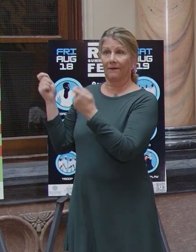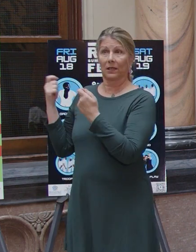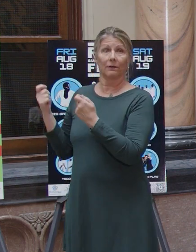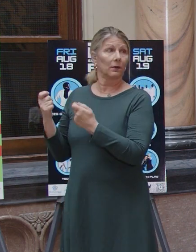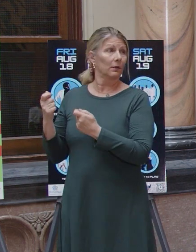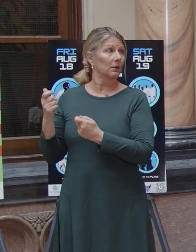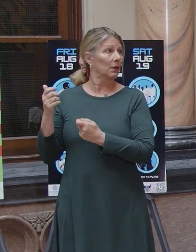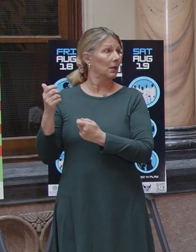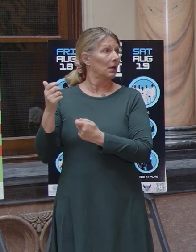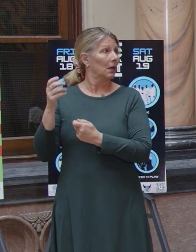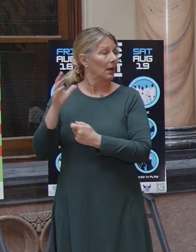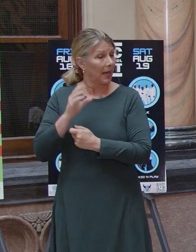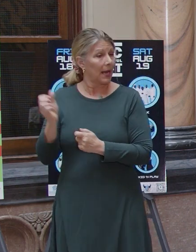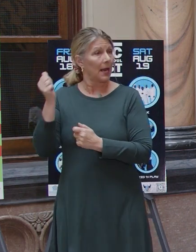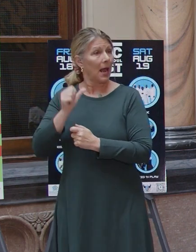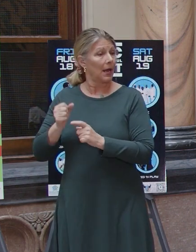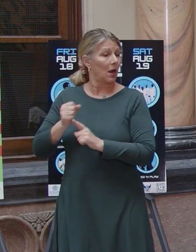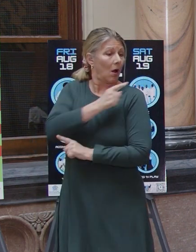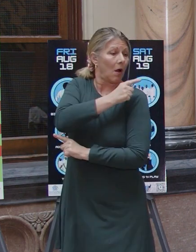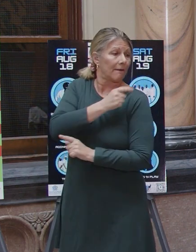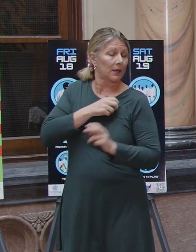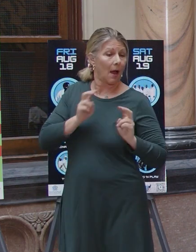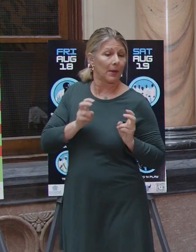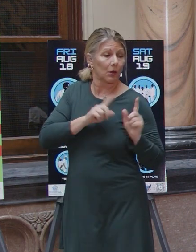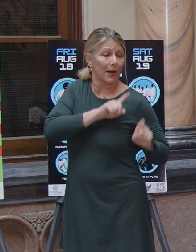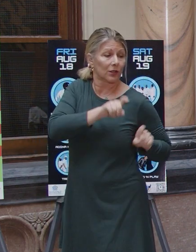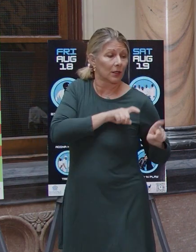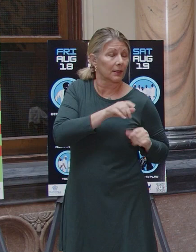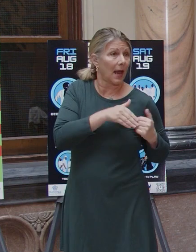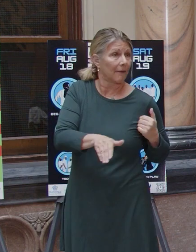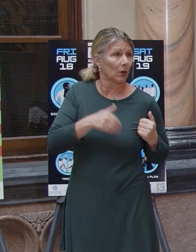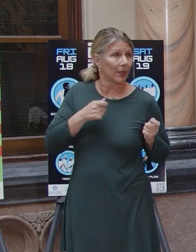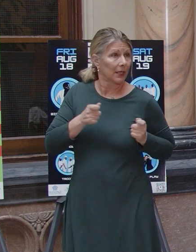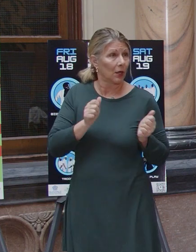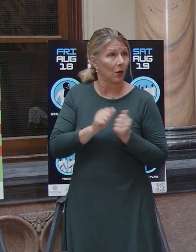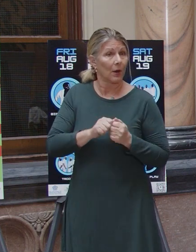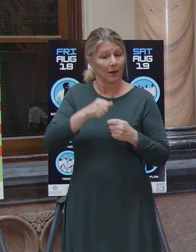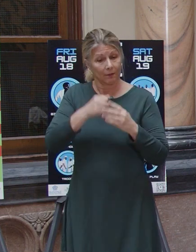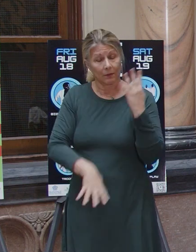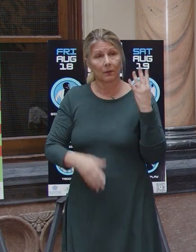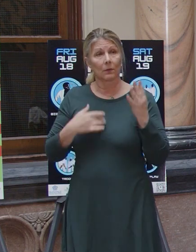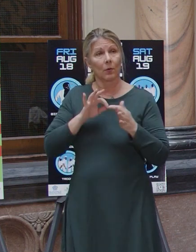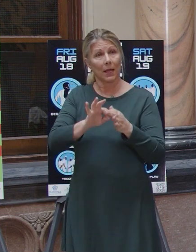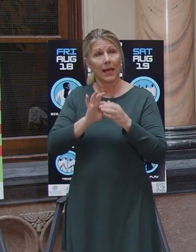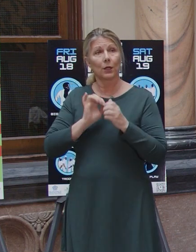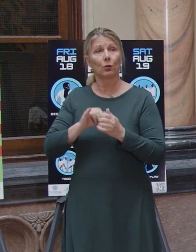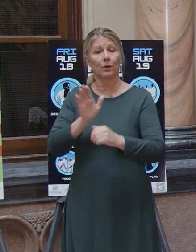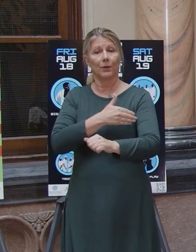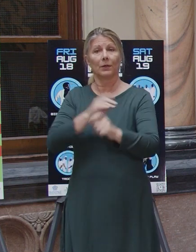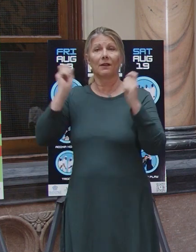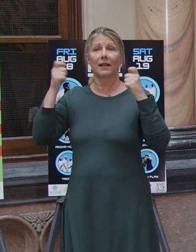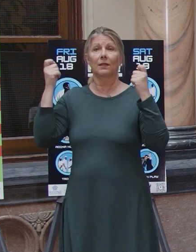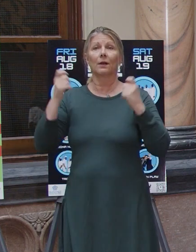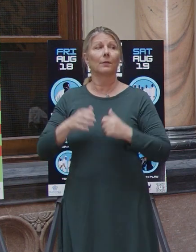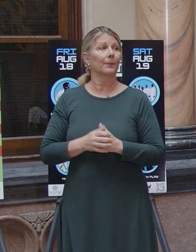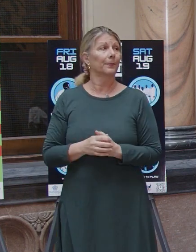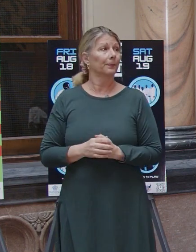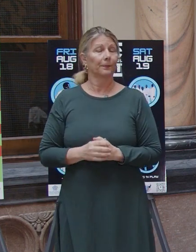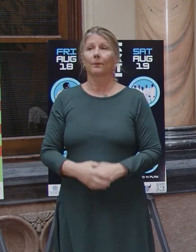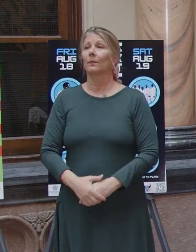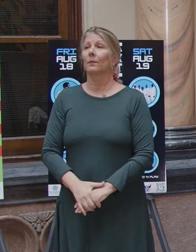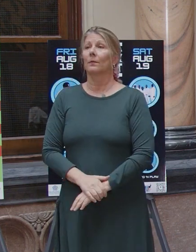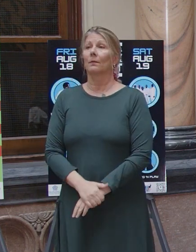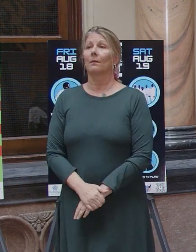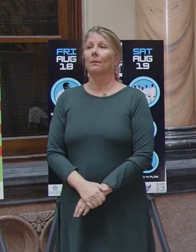off topics, I will take any off topics after we deal with these topics. So, any questions on the Rock Summer Soul Fest for Varick or anyone else? Varick, or go